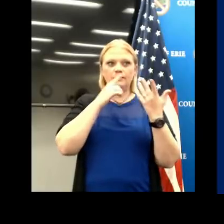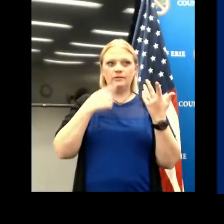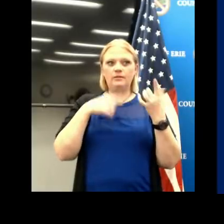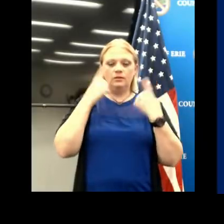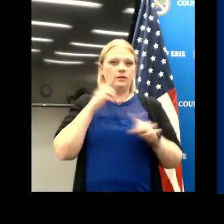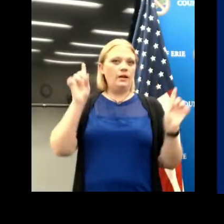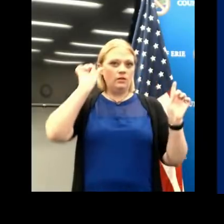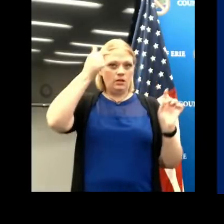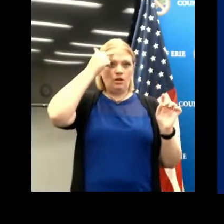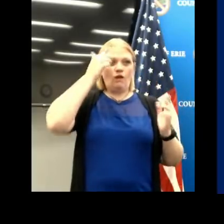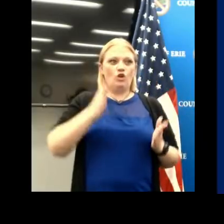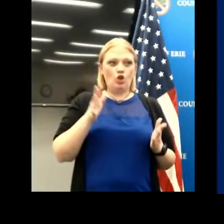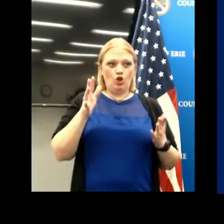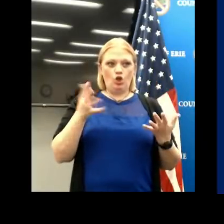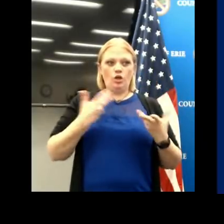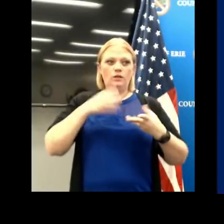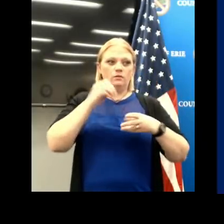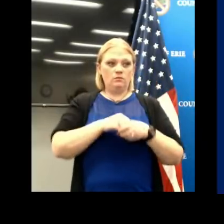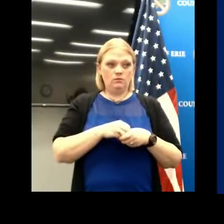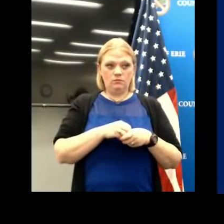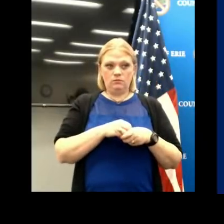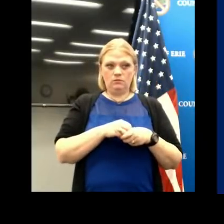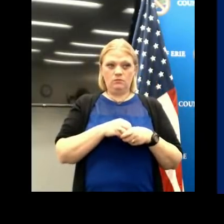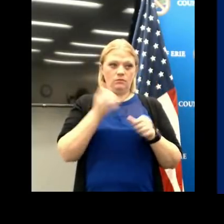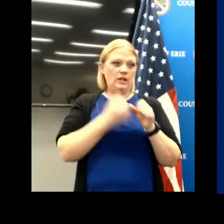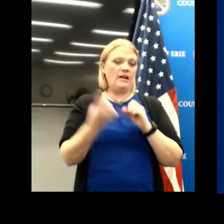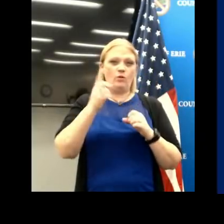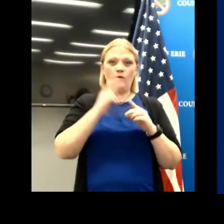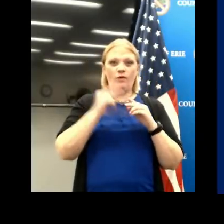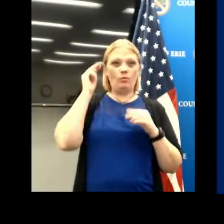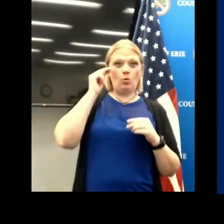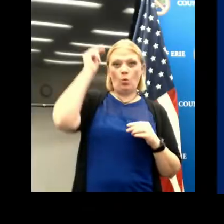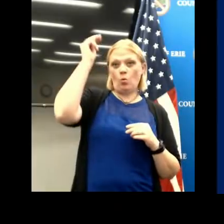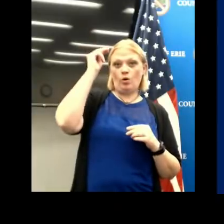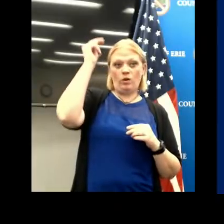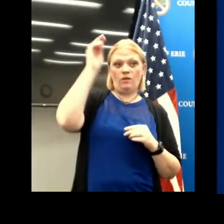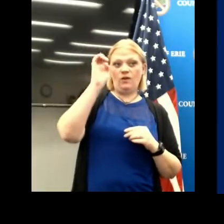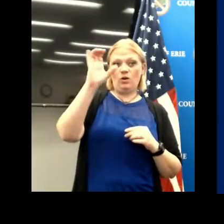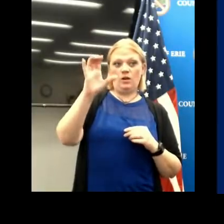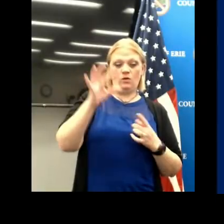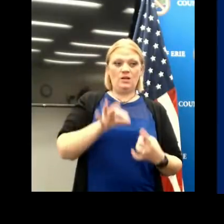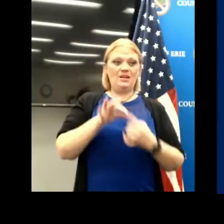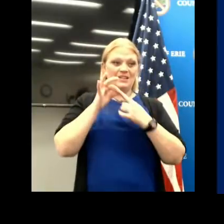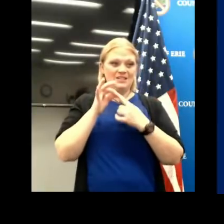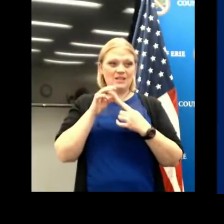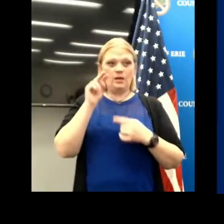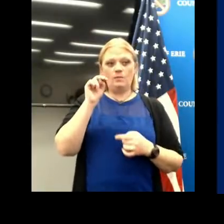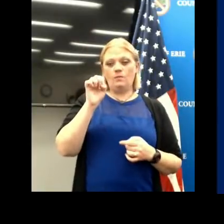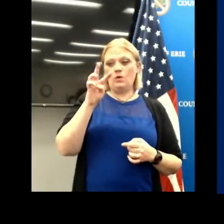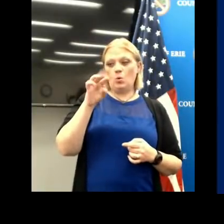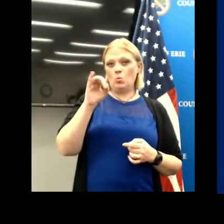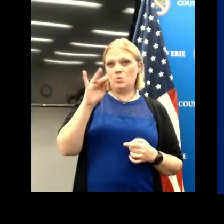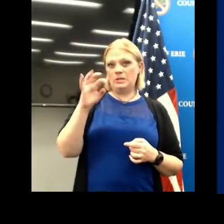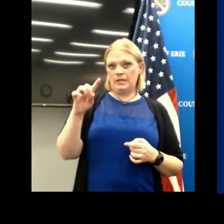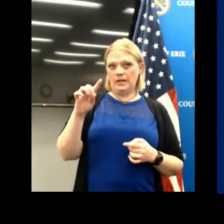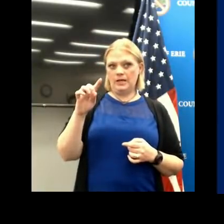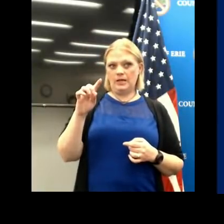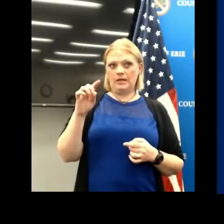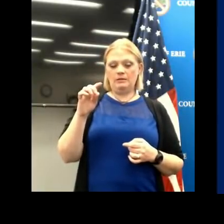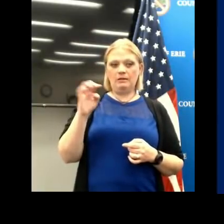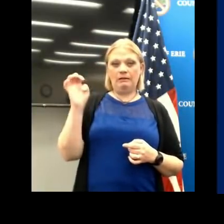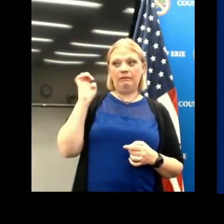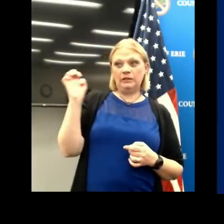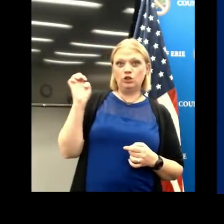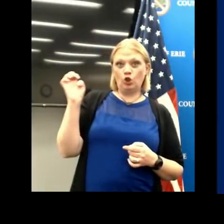announced by the governor, which includes everywhere from the northern part of Erie County, except for the town of Newstead, all the eastern edge